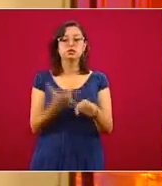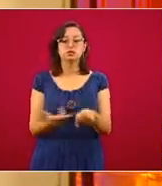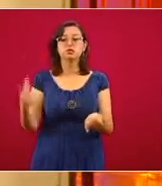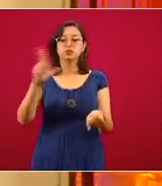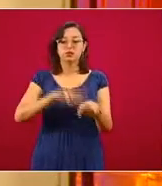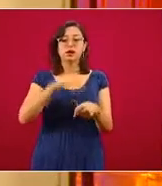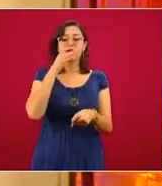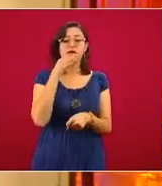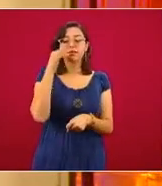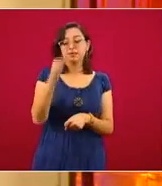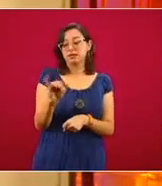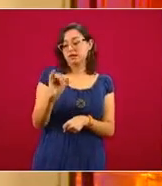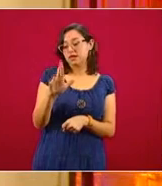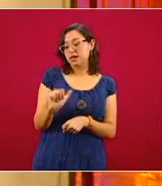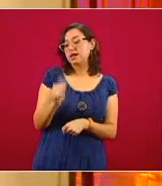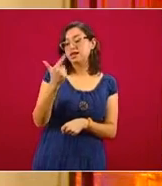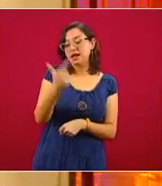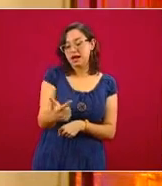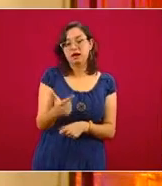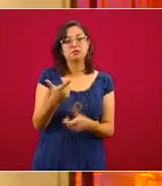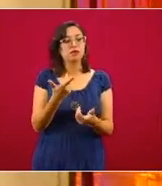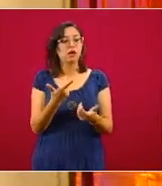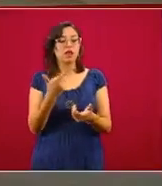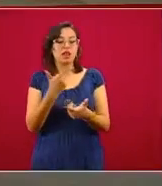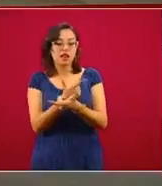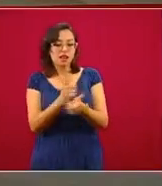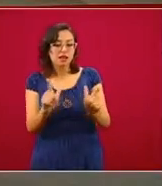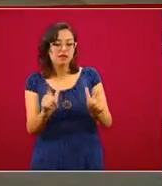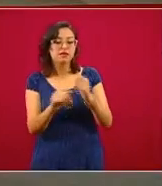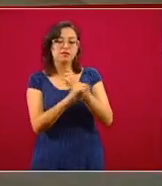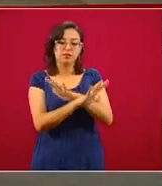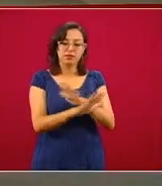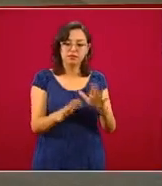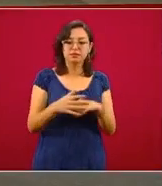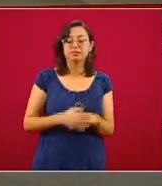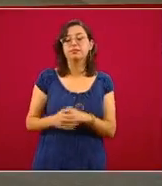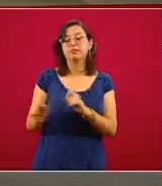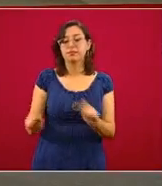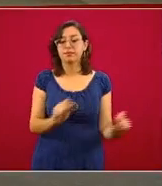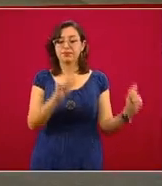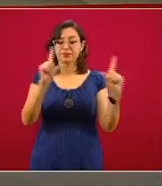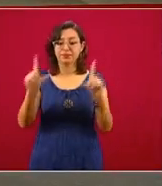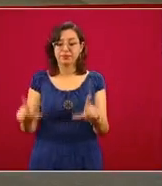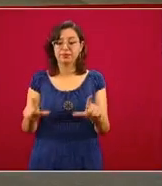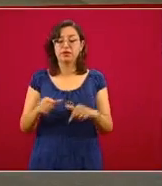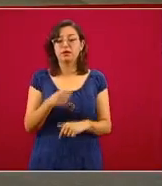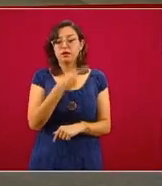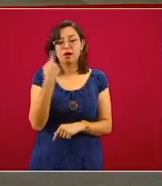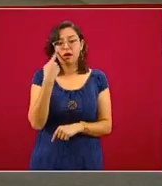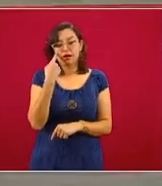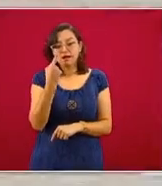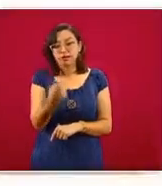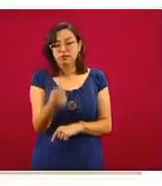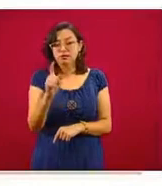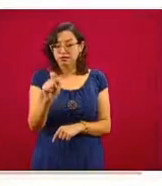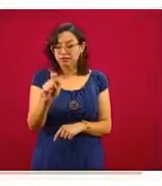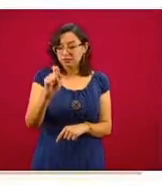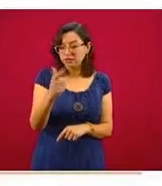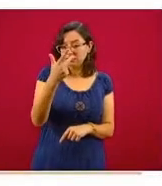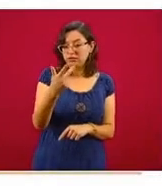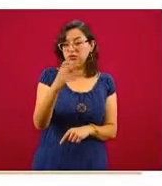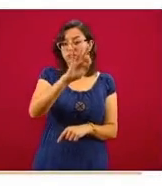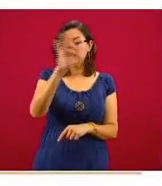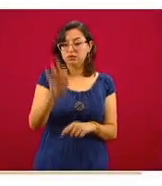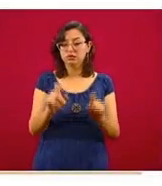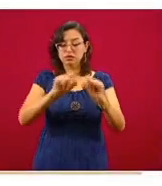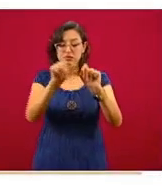of notifying hospitals. We are now at a 95% of hospitals who are notifying timely